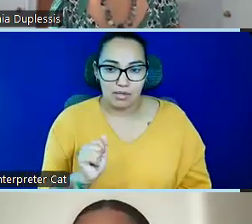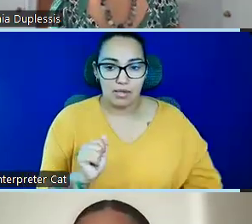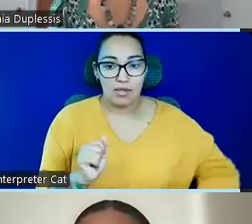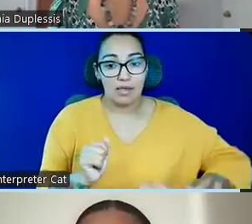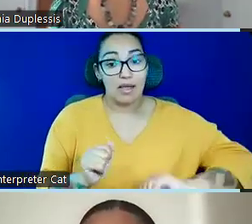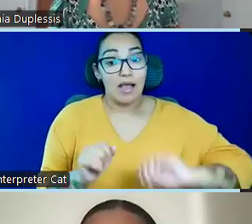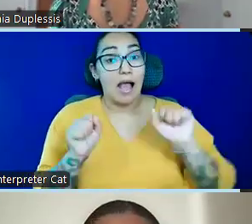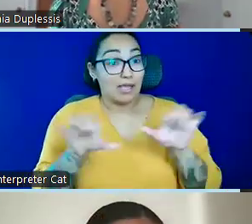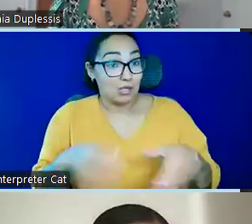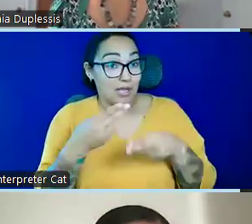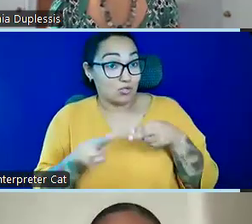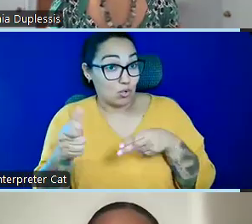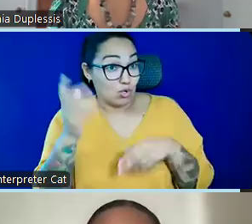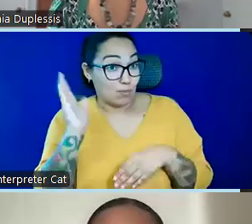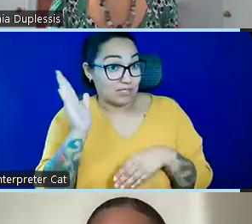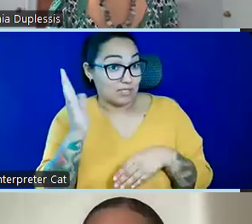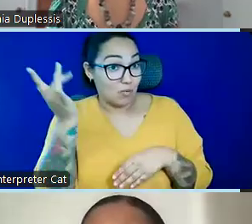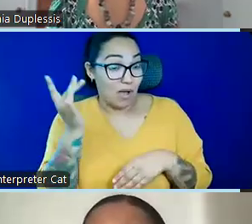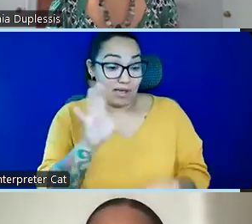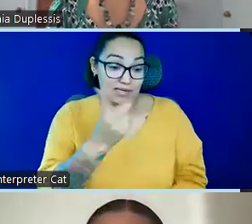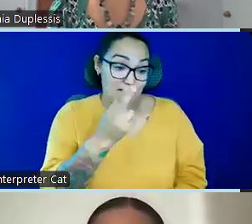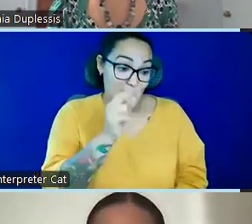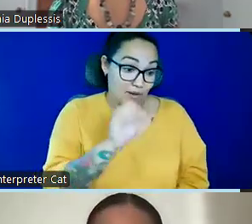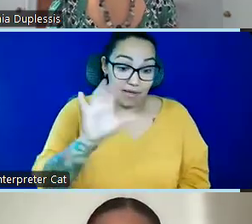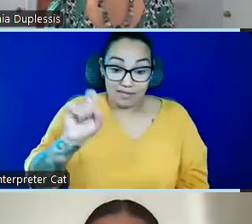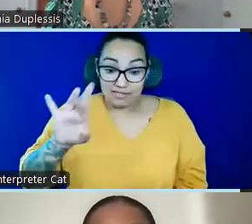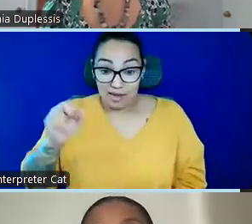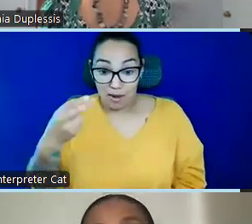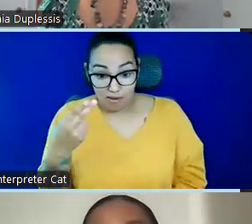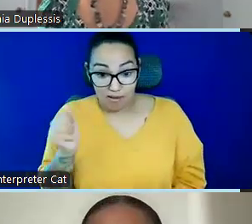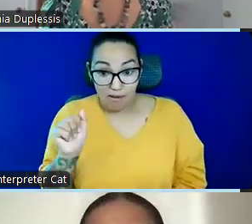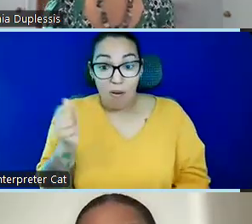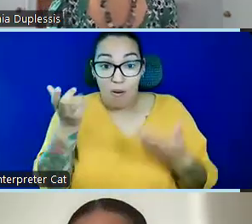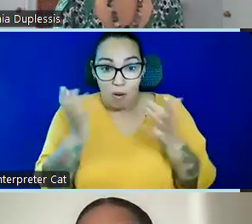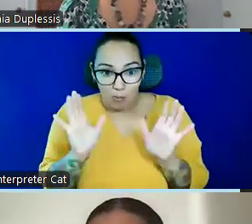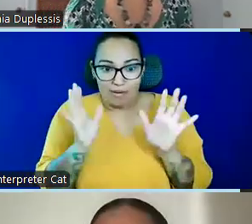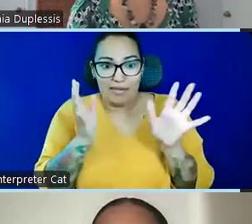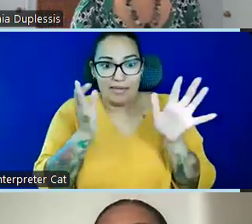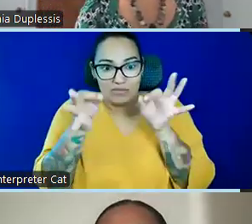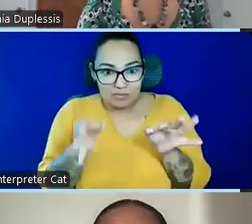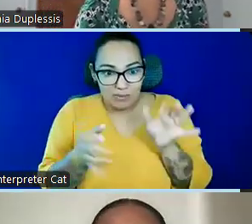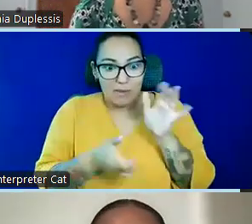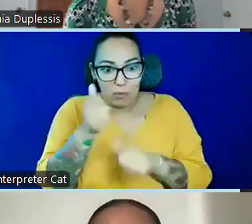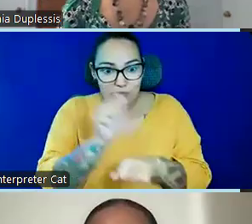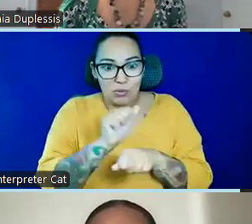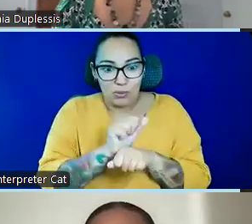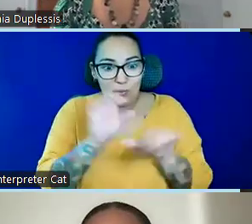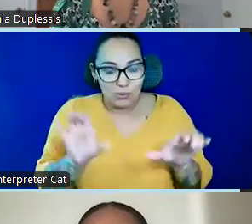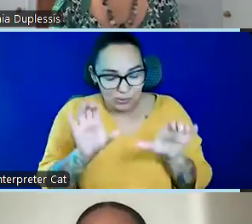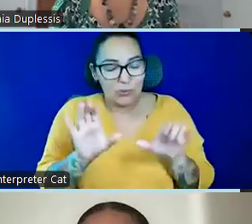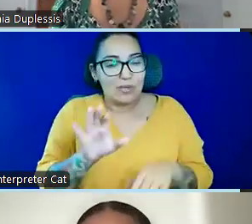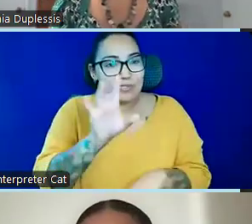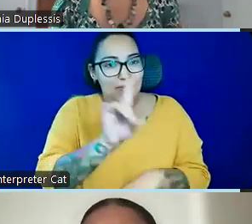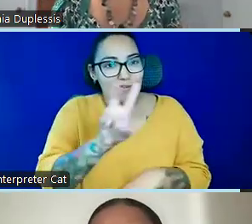shorter presentation because Deborah and Sarah covered a lot of the work that we do as domestic